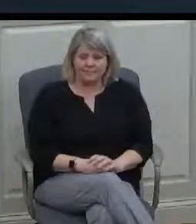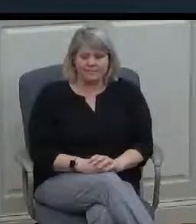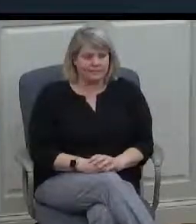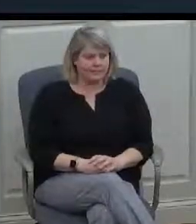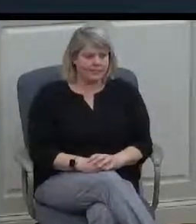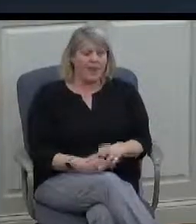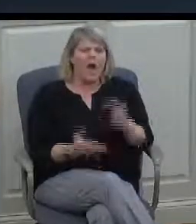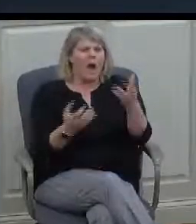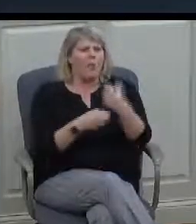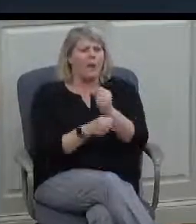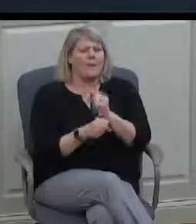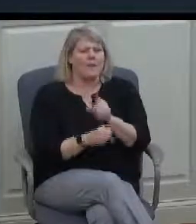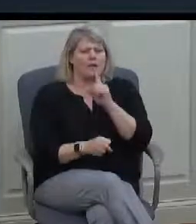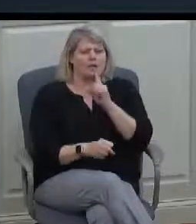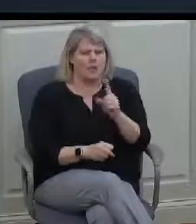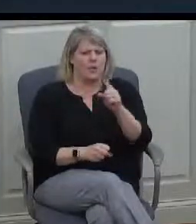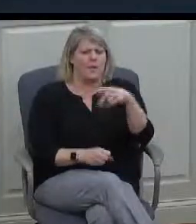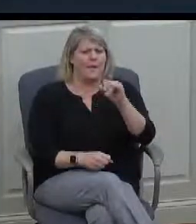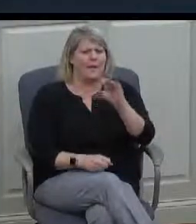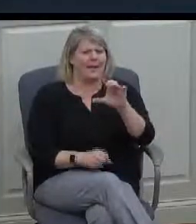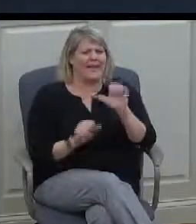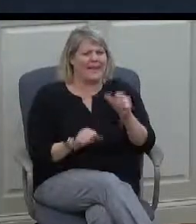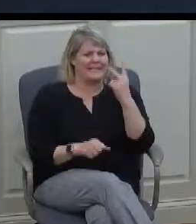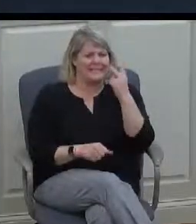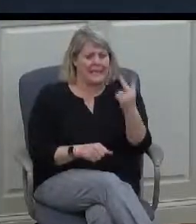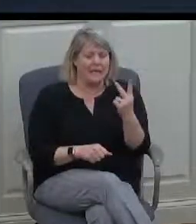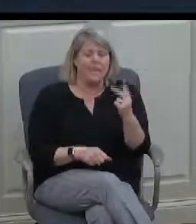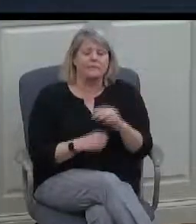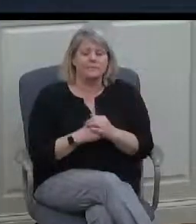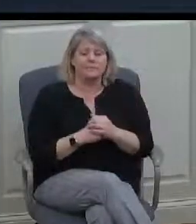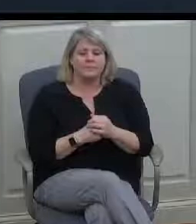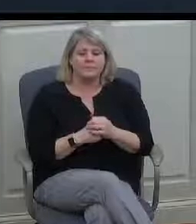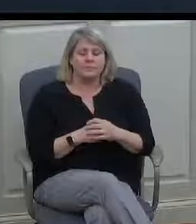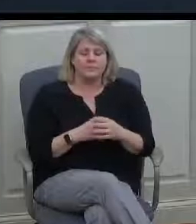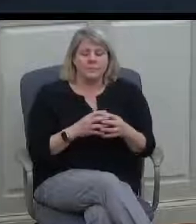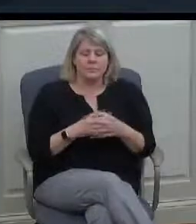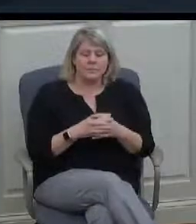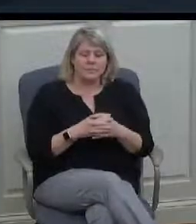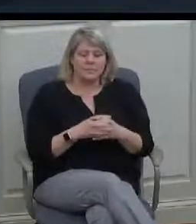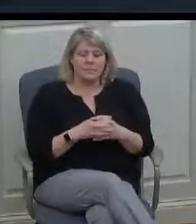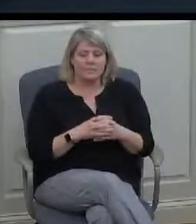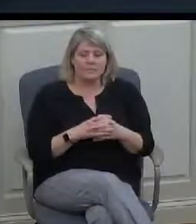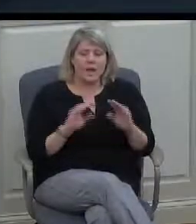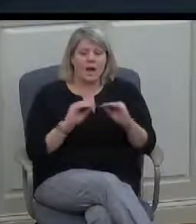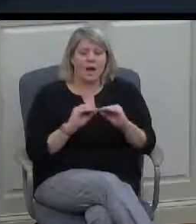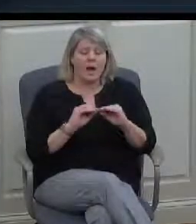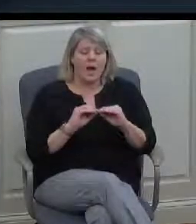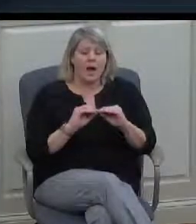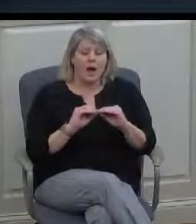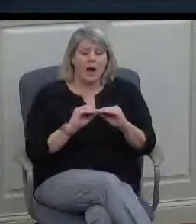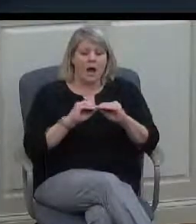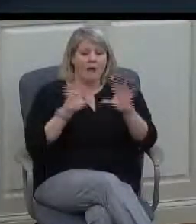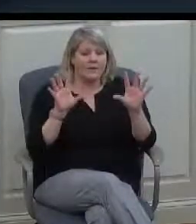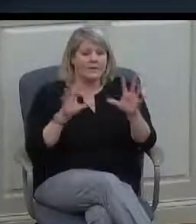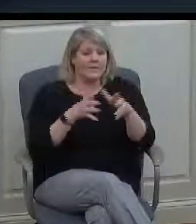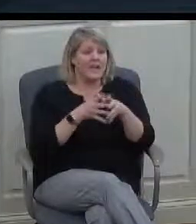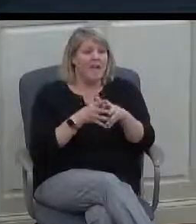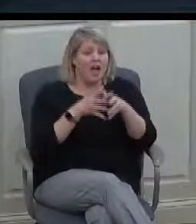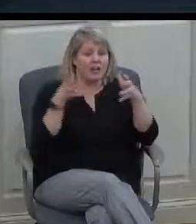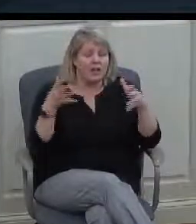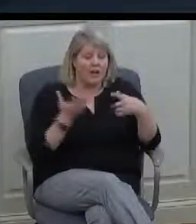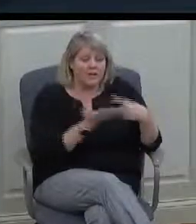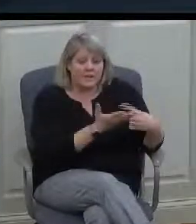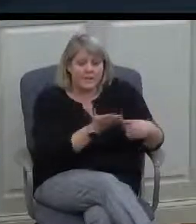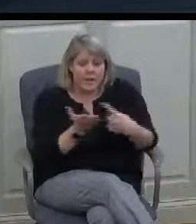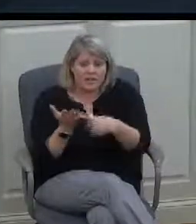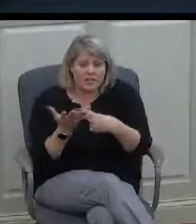see it. Absolutely, absolutely, we can do that. So, obviously, a lot of discussion went into this, a lot of back and forth. I think we had